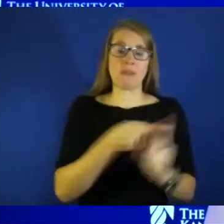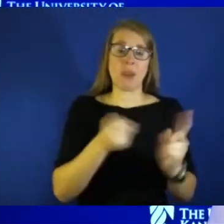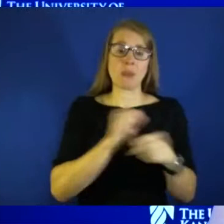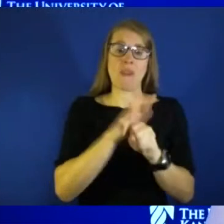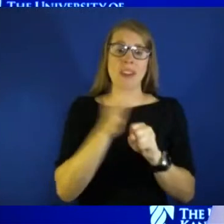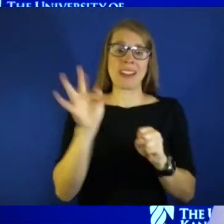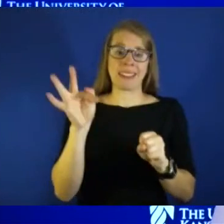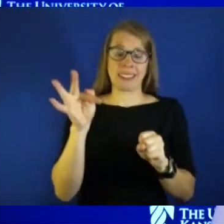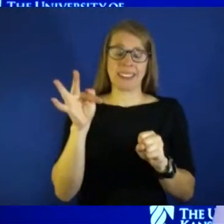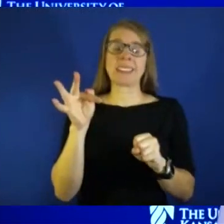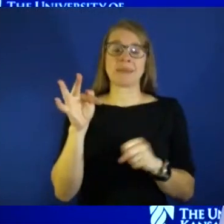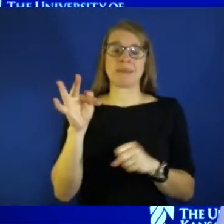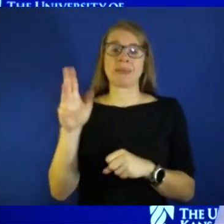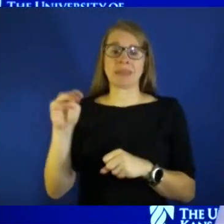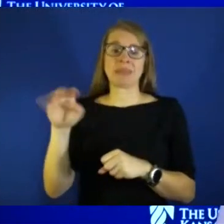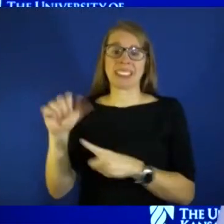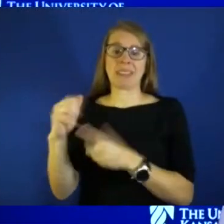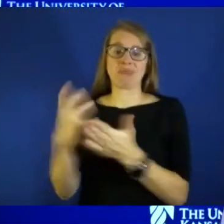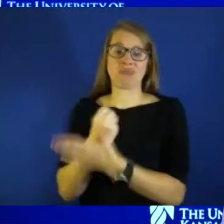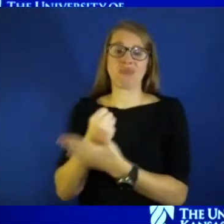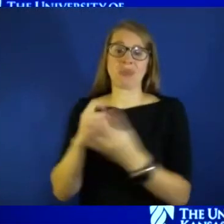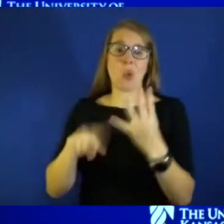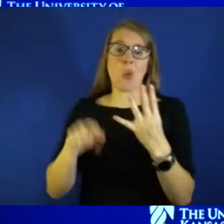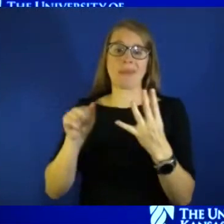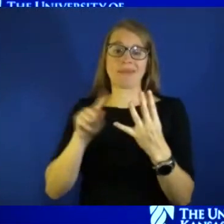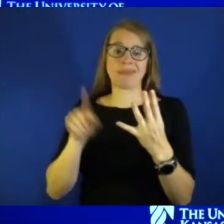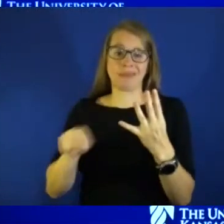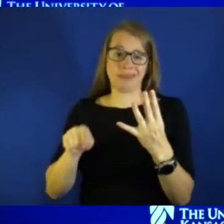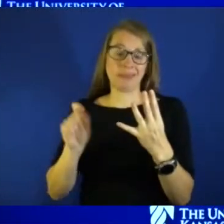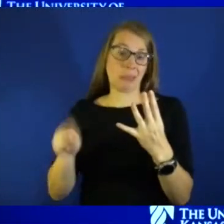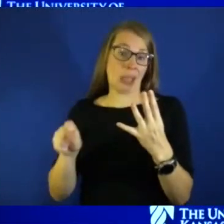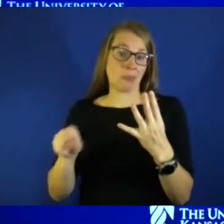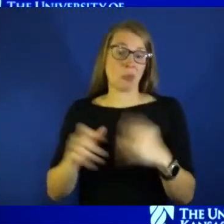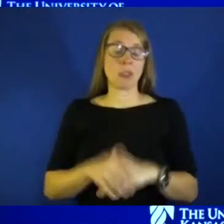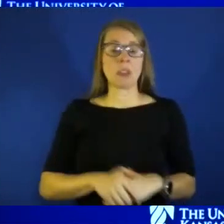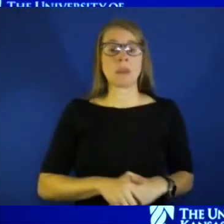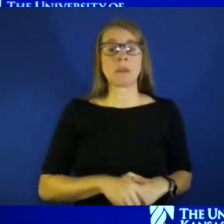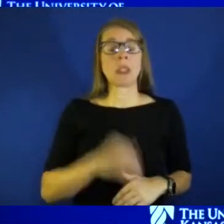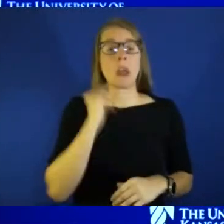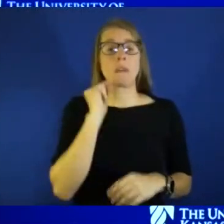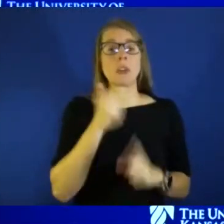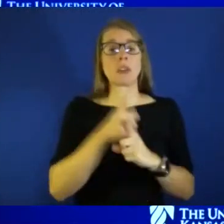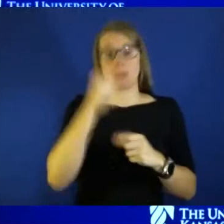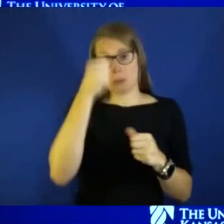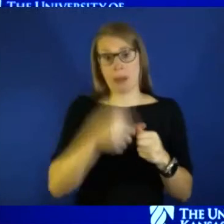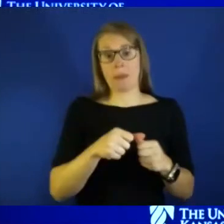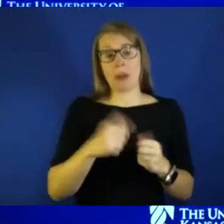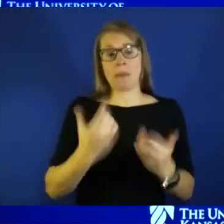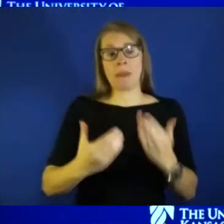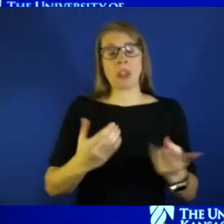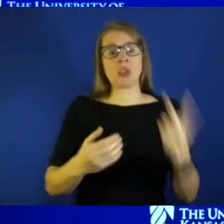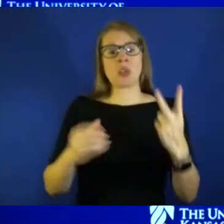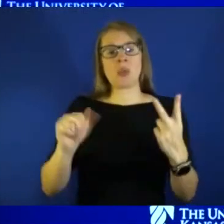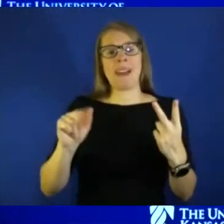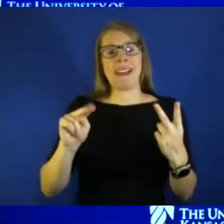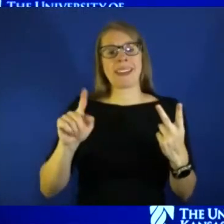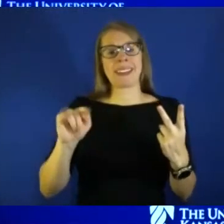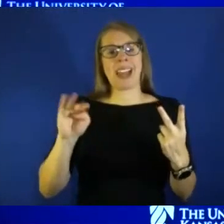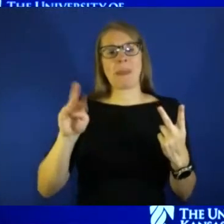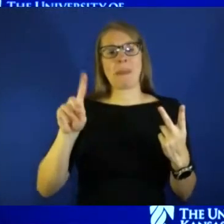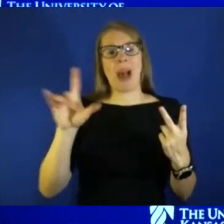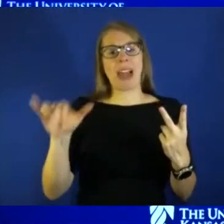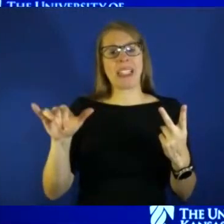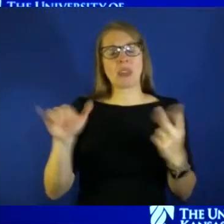is similar to what we have seen, but also if you remember, and I think this might be maybe two antibodies together as well, like